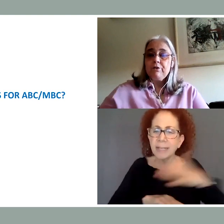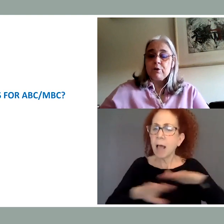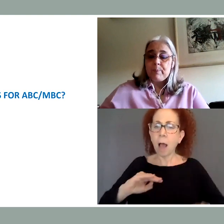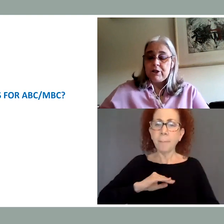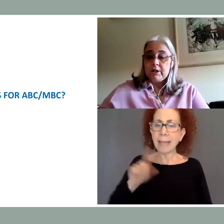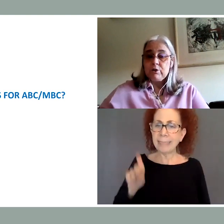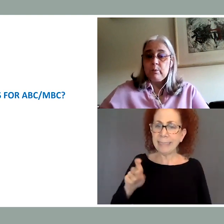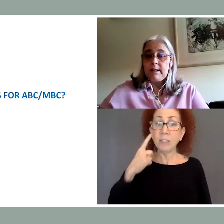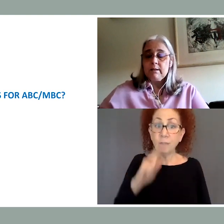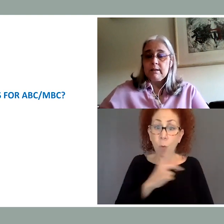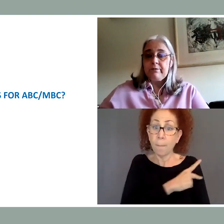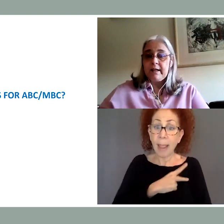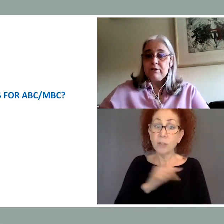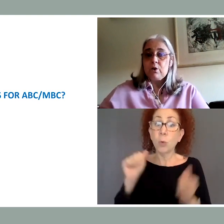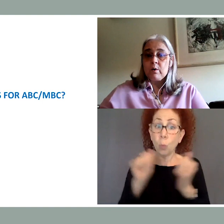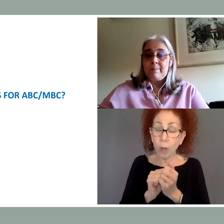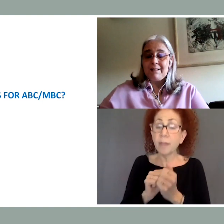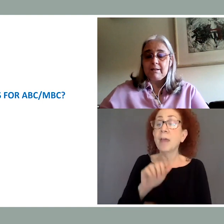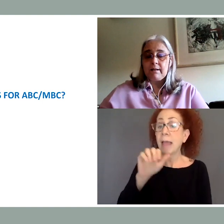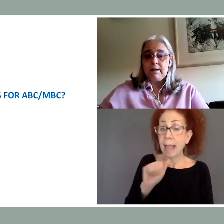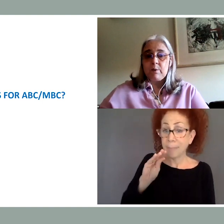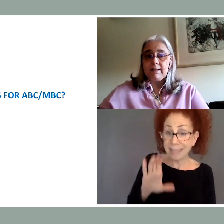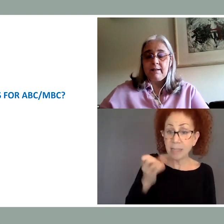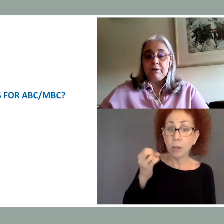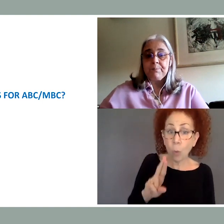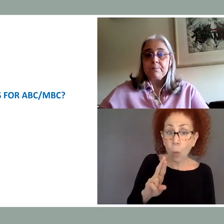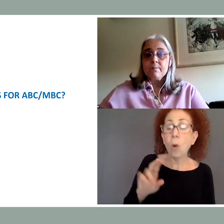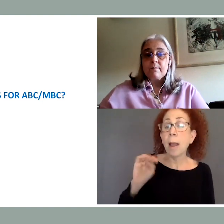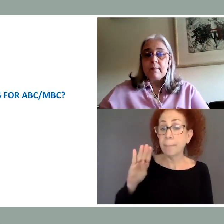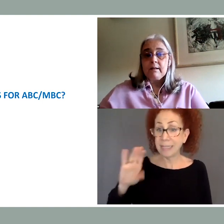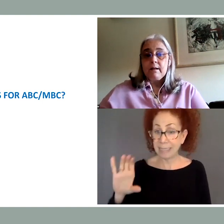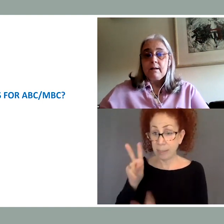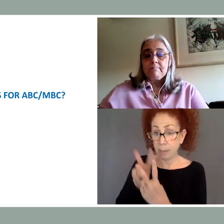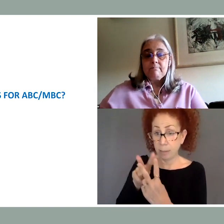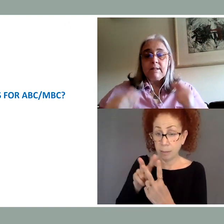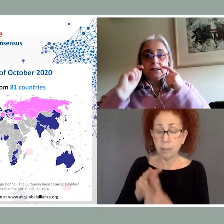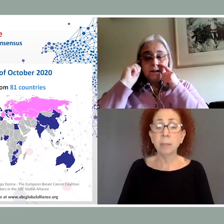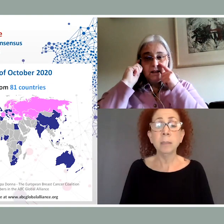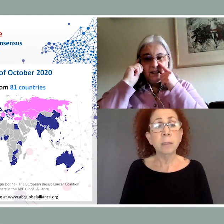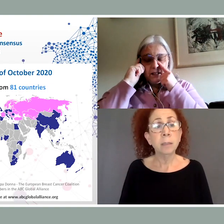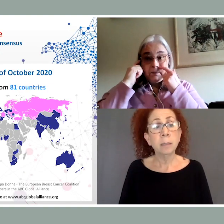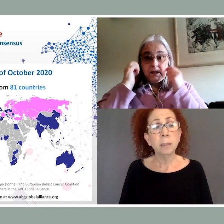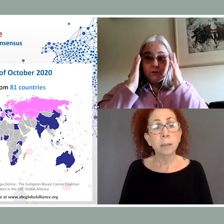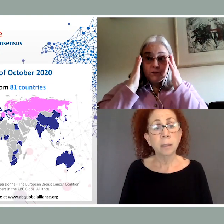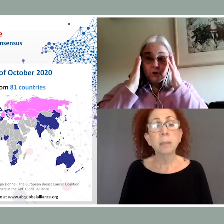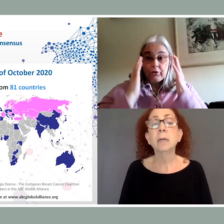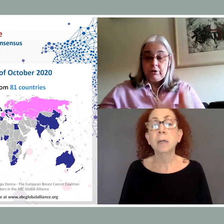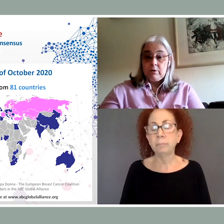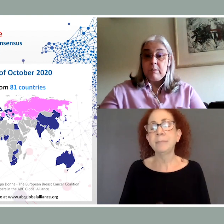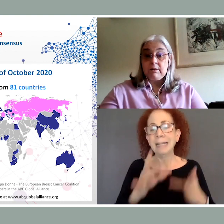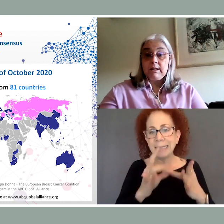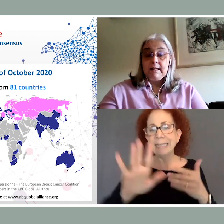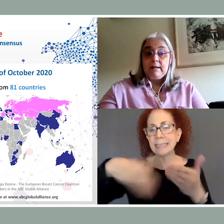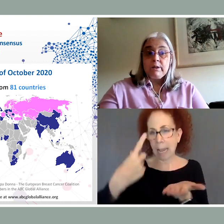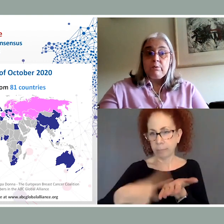needs for patients with advanced or metastatic breast cancer, this leads me to talk to